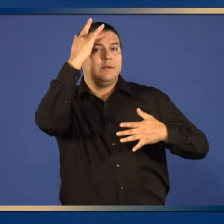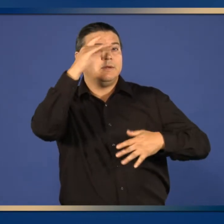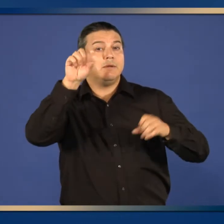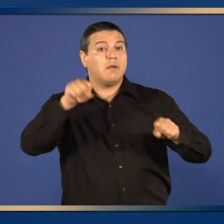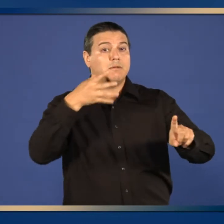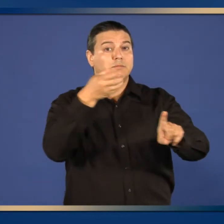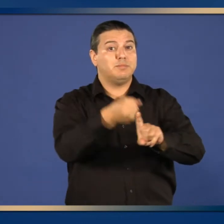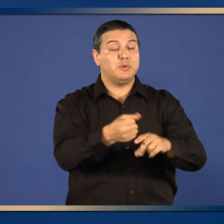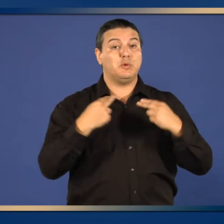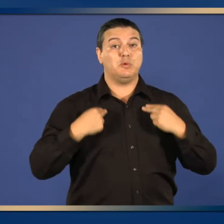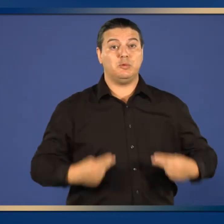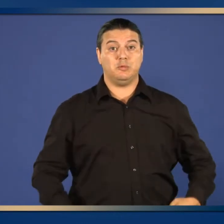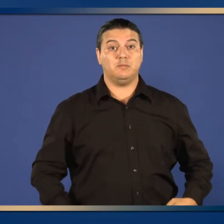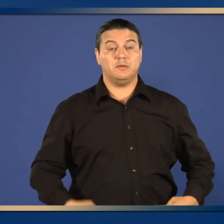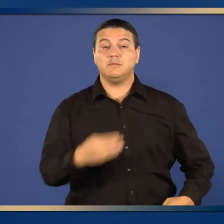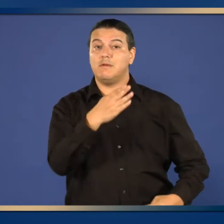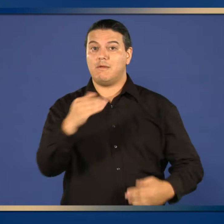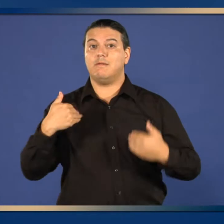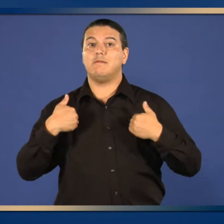and animals.